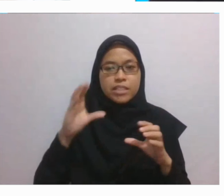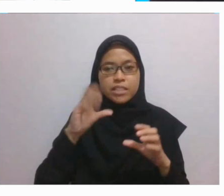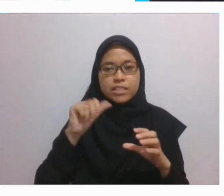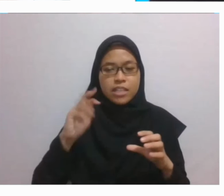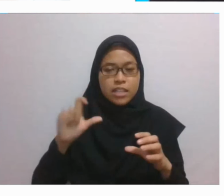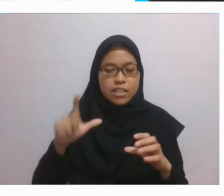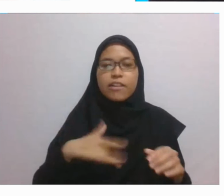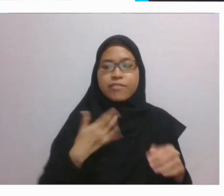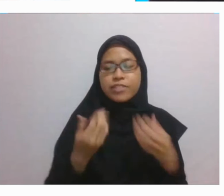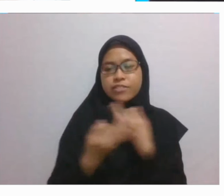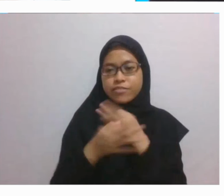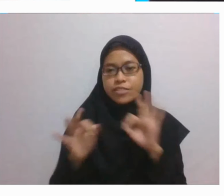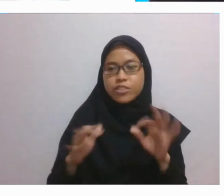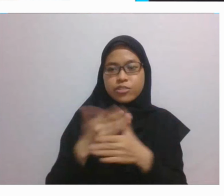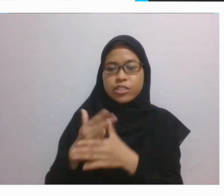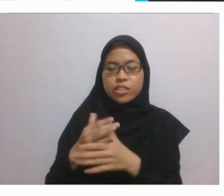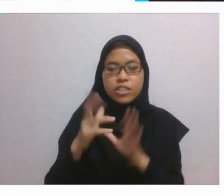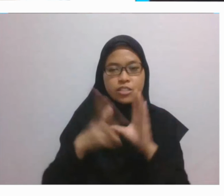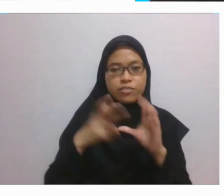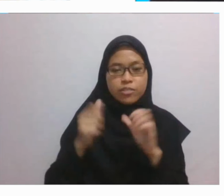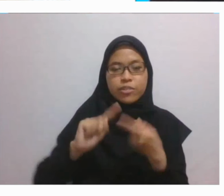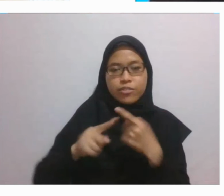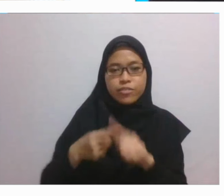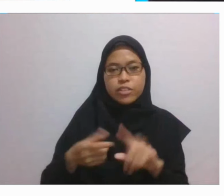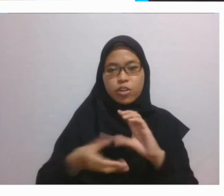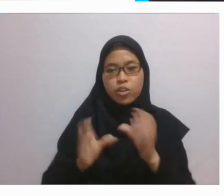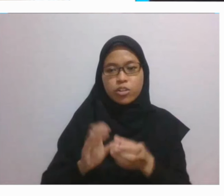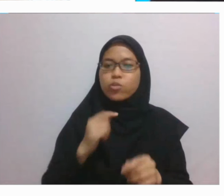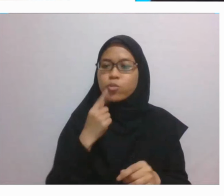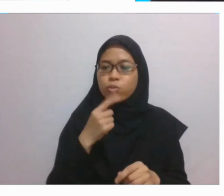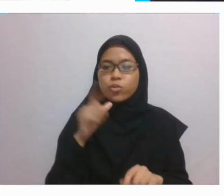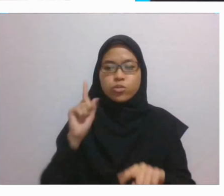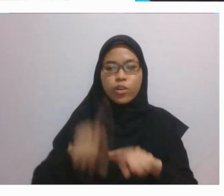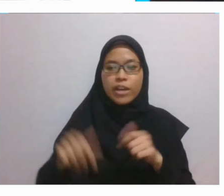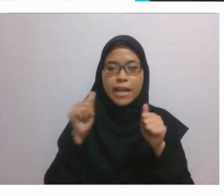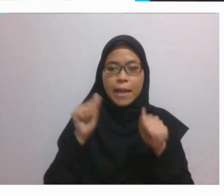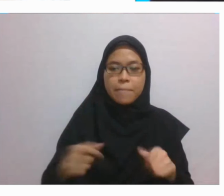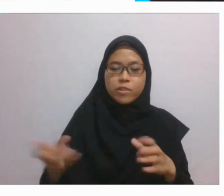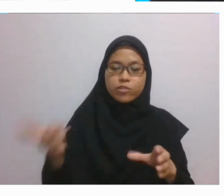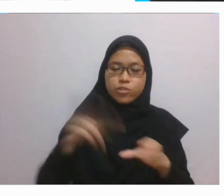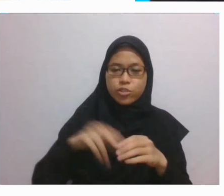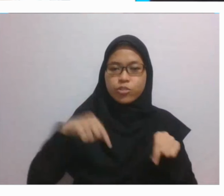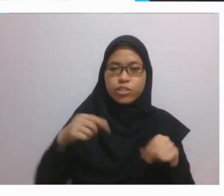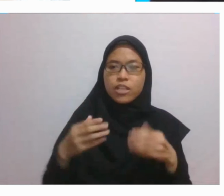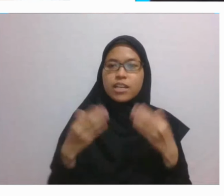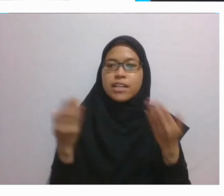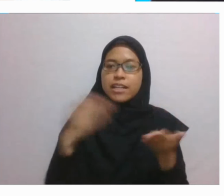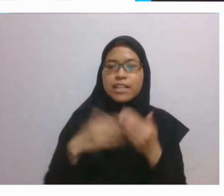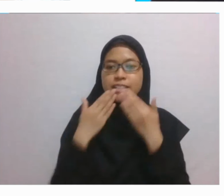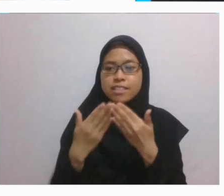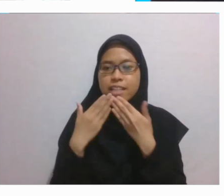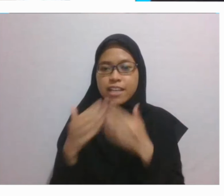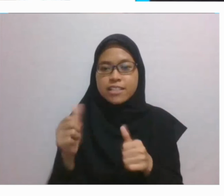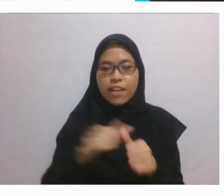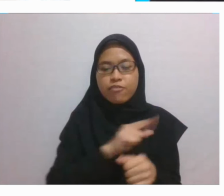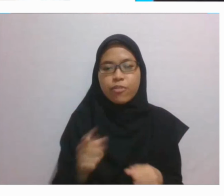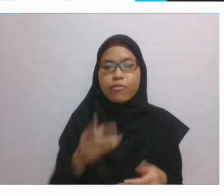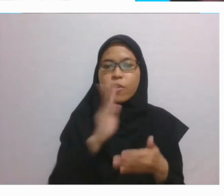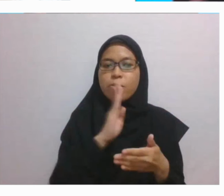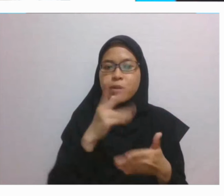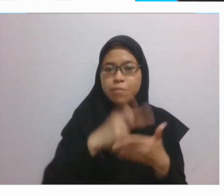to share this with your friends and colleagues who are unable to join us today. Once again, thanks everyone for being part of this great lecture. This